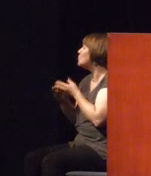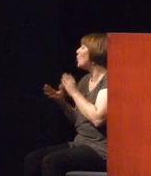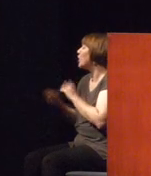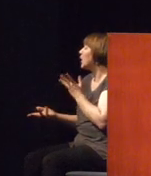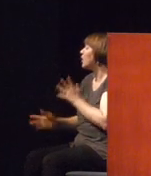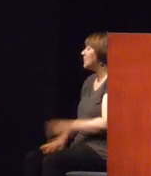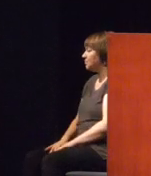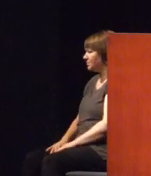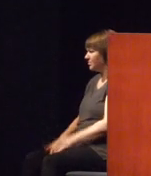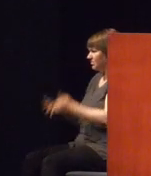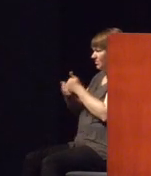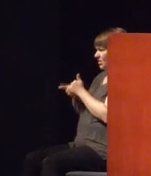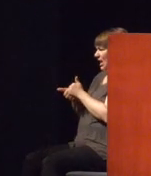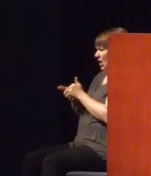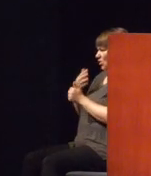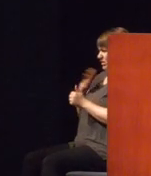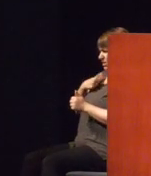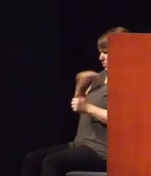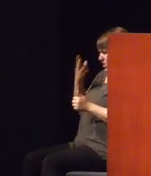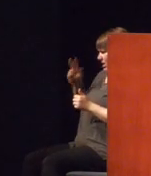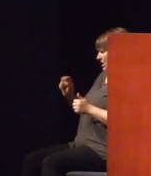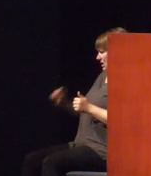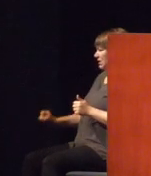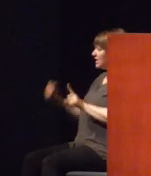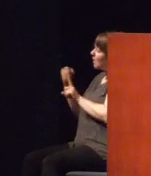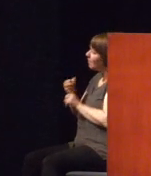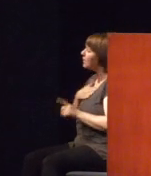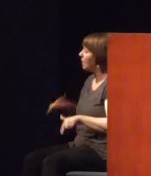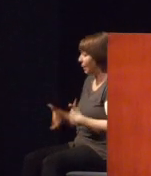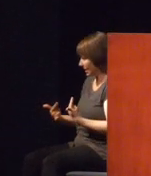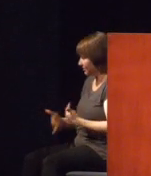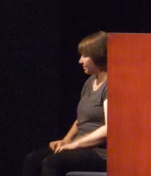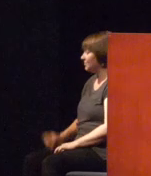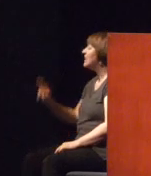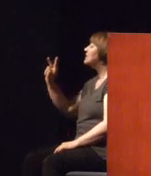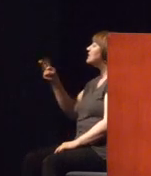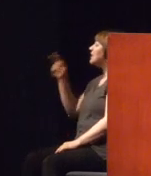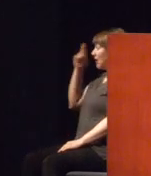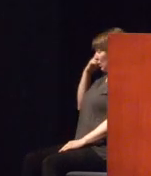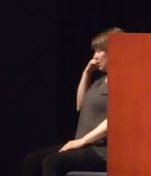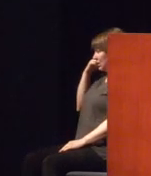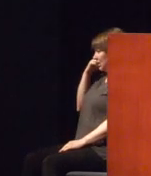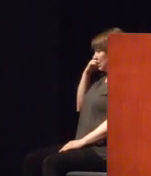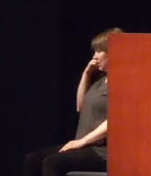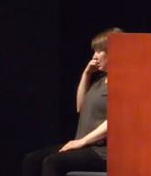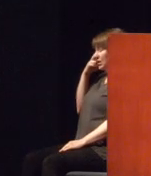And how has being white impacted my life? The second reason why I study whiteness is